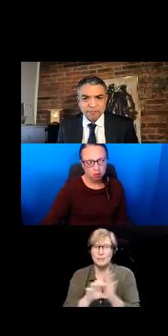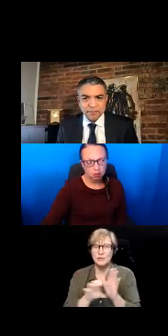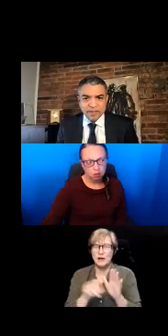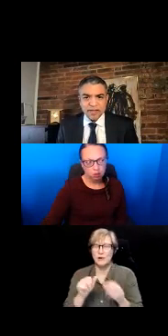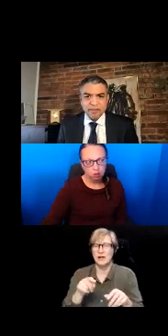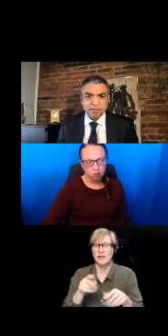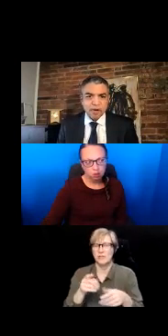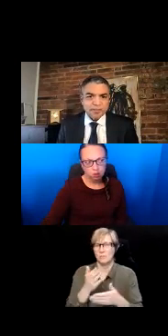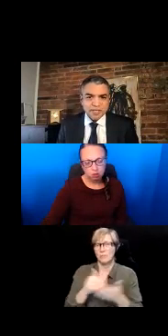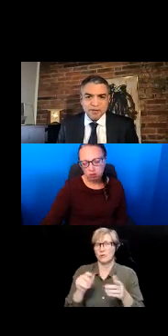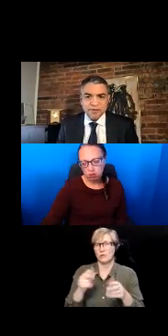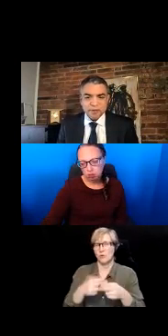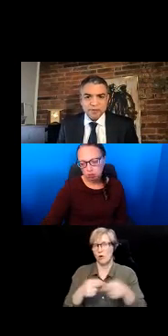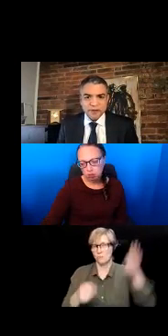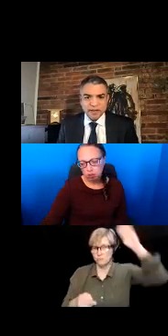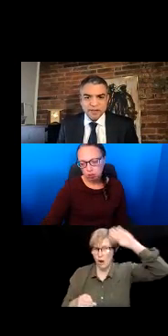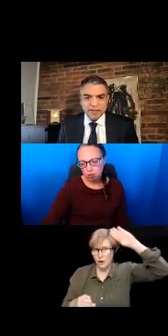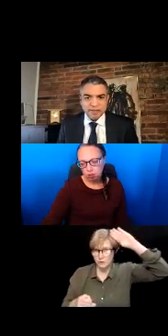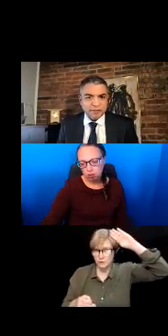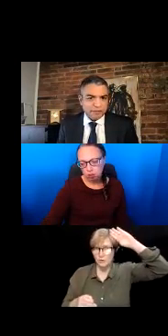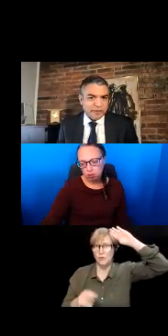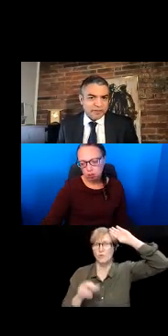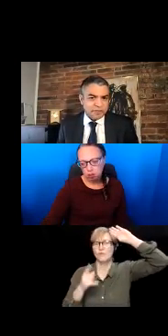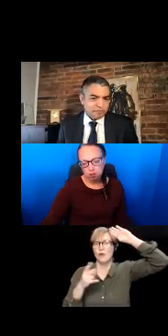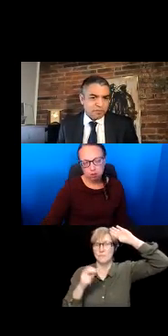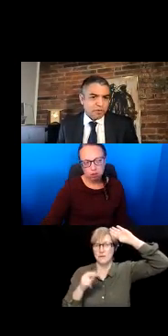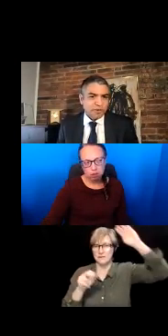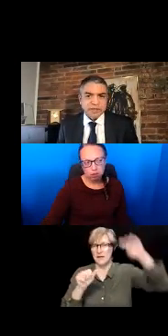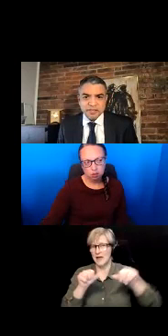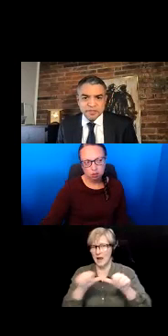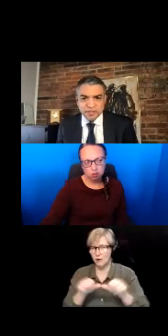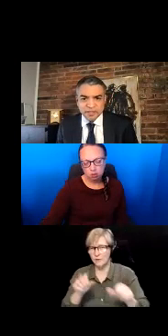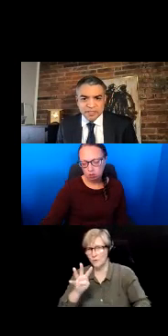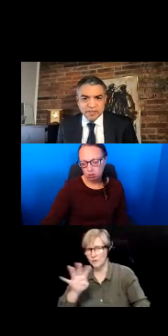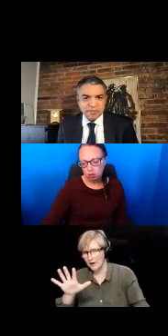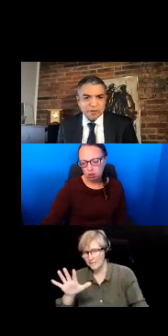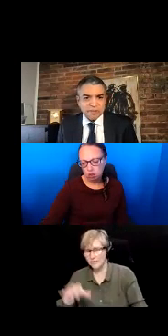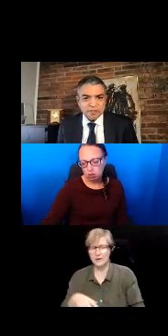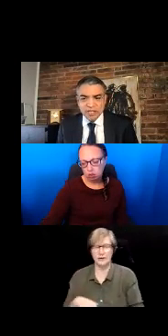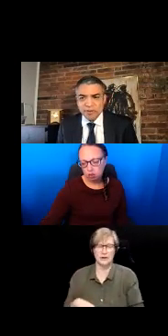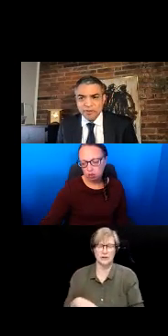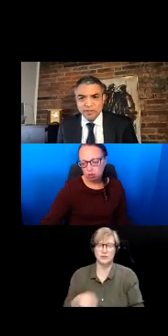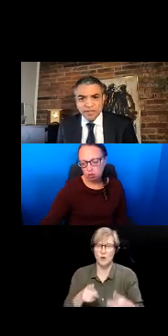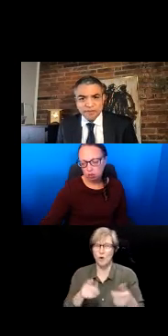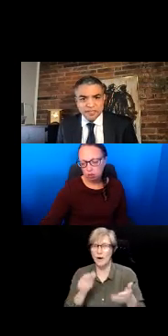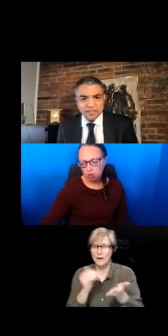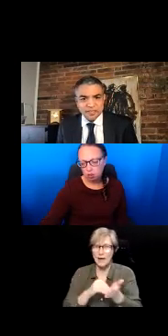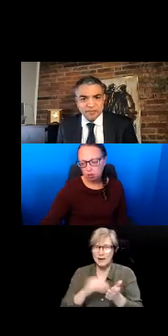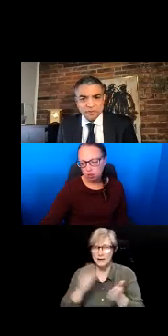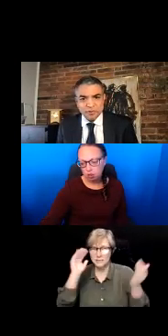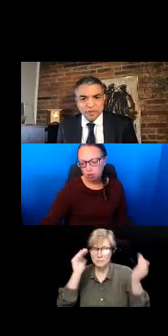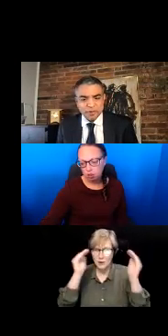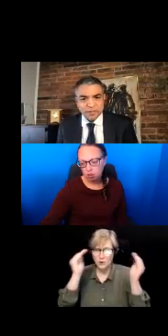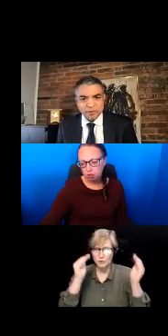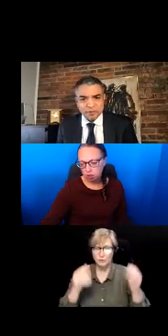area, Brodmann's area 45. And we found that just relative to its mirror image neighbor in the left in